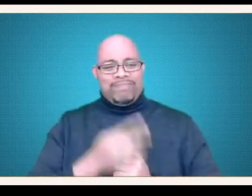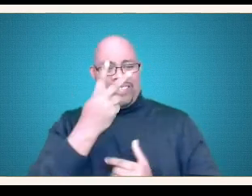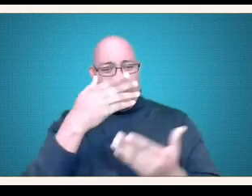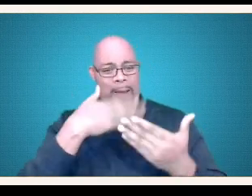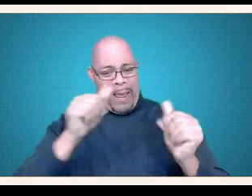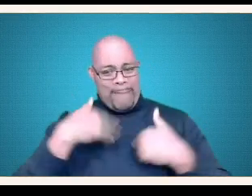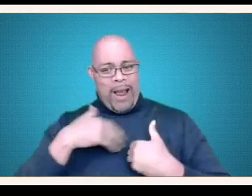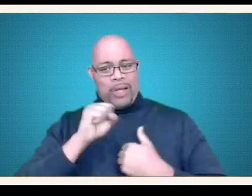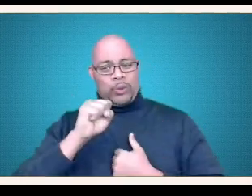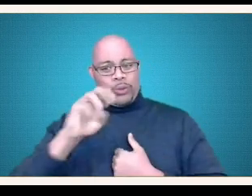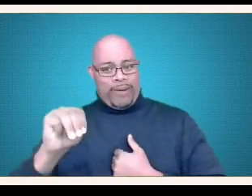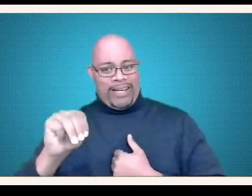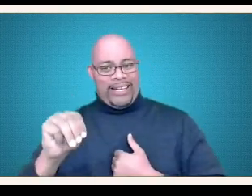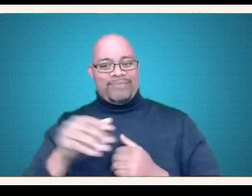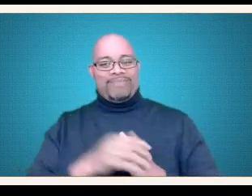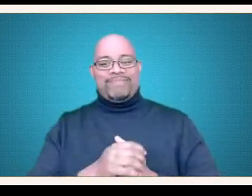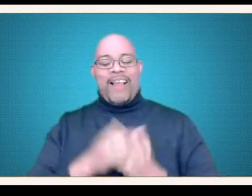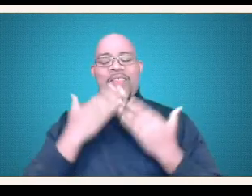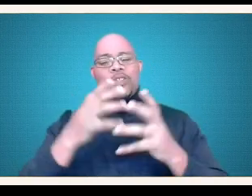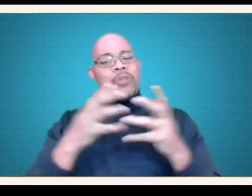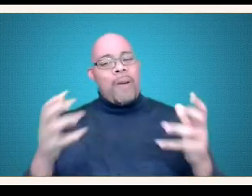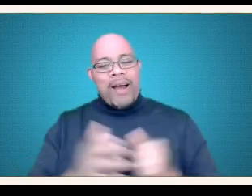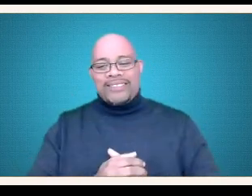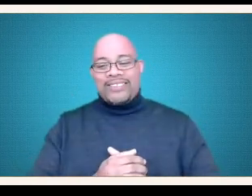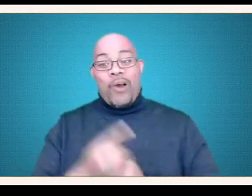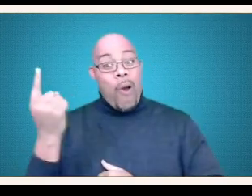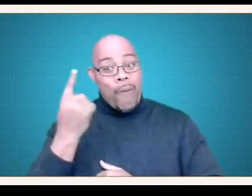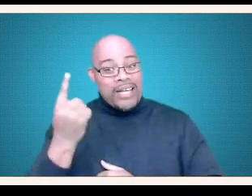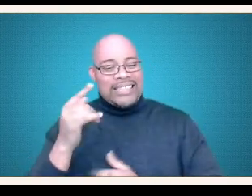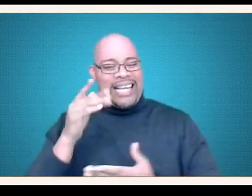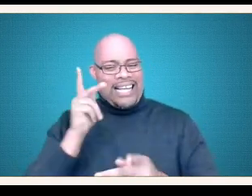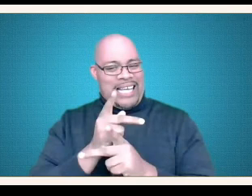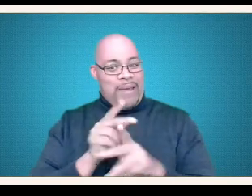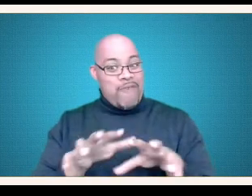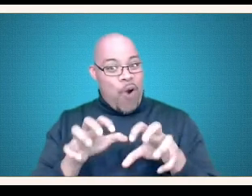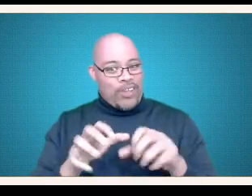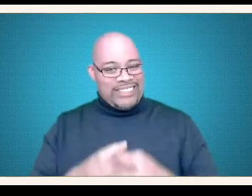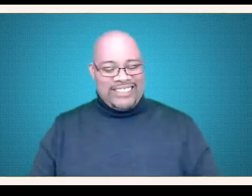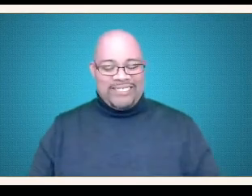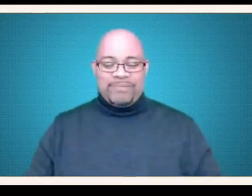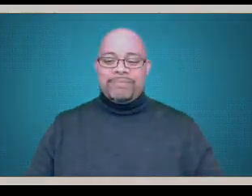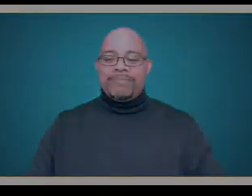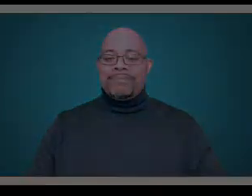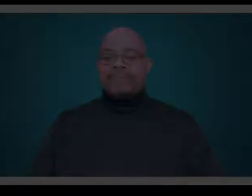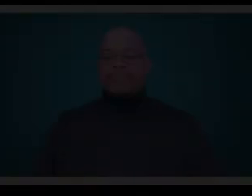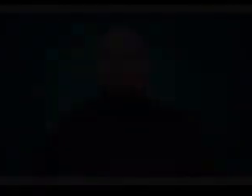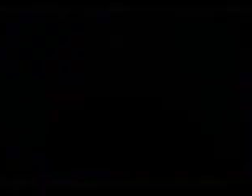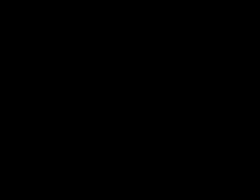contact me below on any of my social media handles. Thank you so much. And as always, stay frosty.